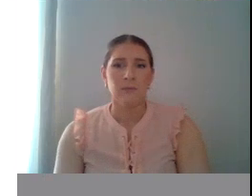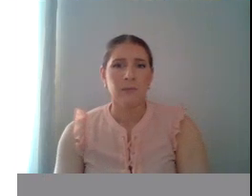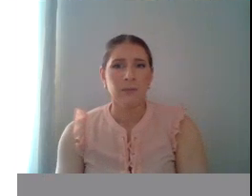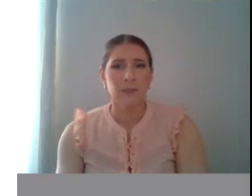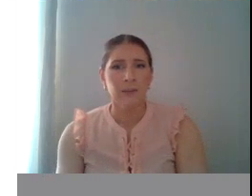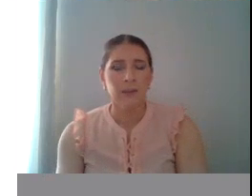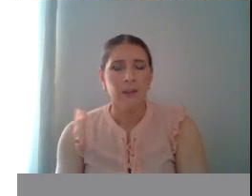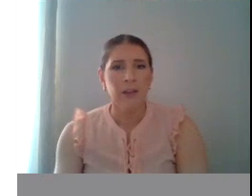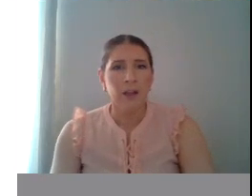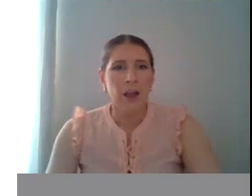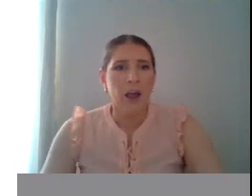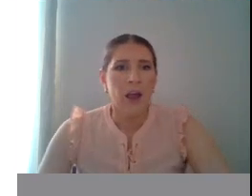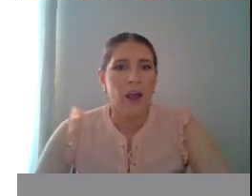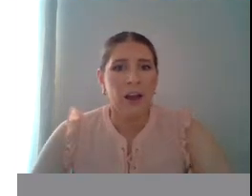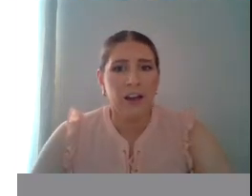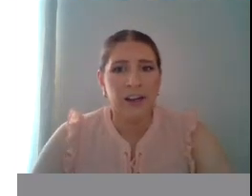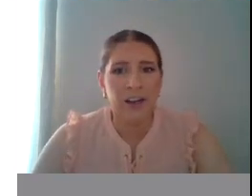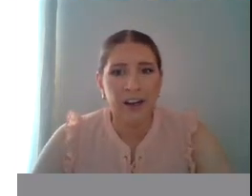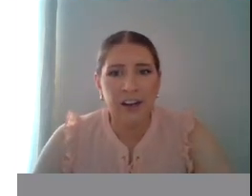project.